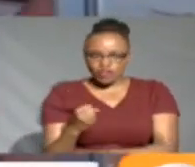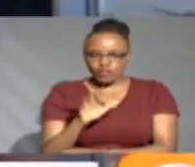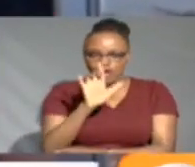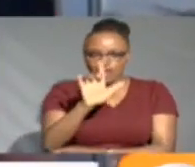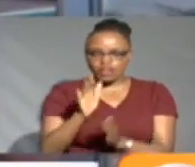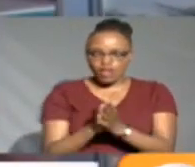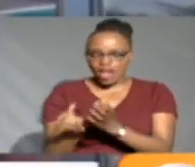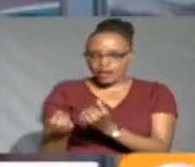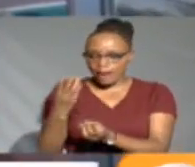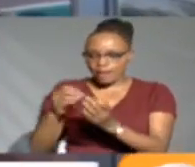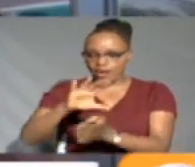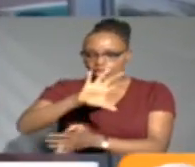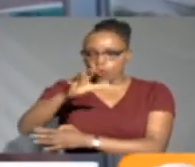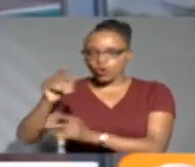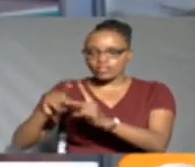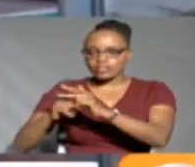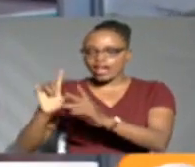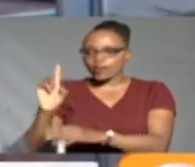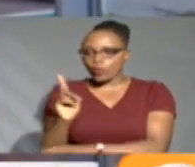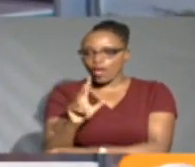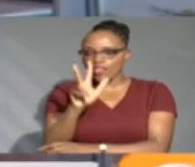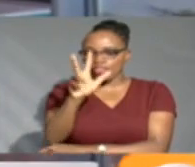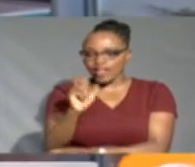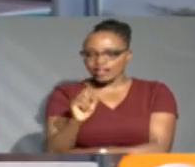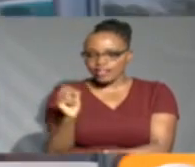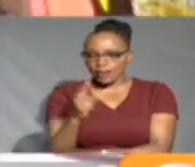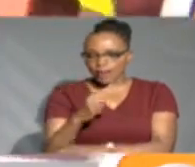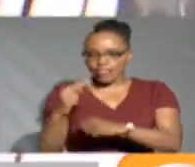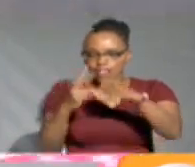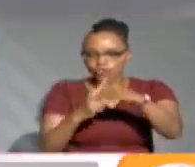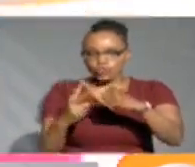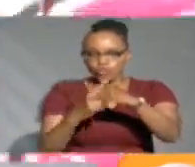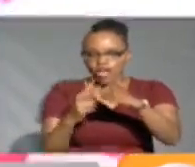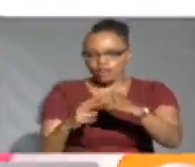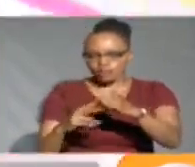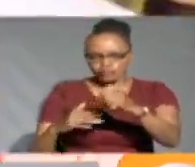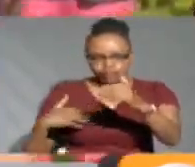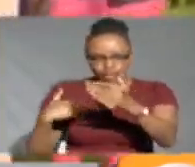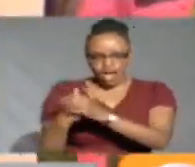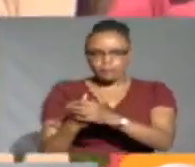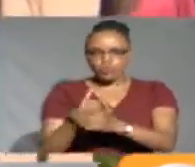and Baringo counties will begin on the 30th of July and run